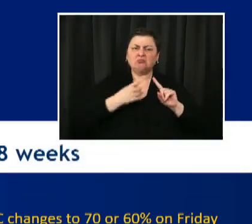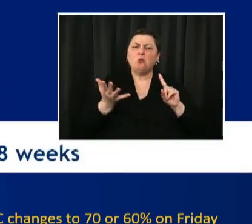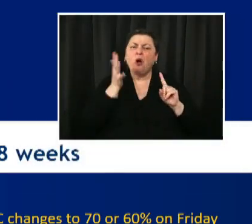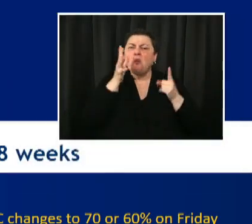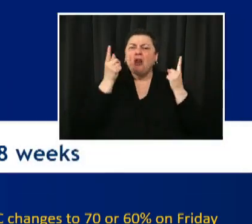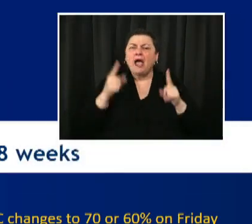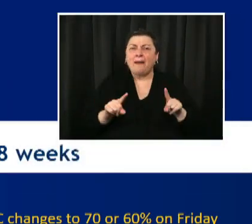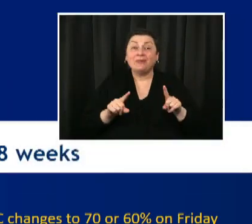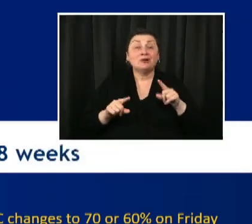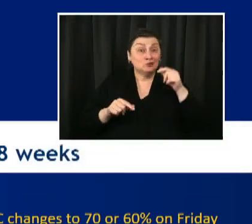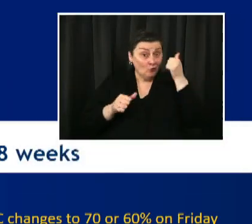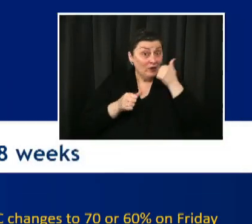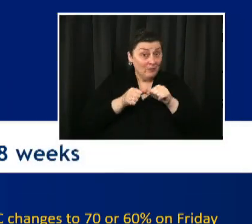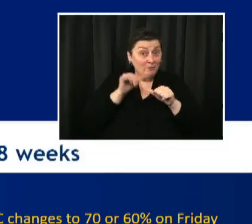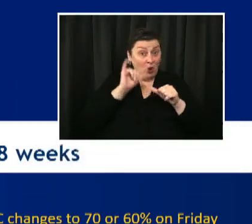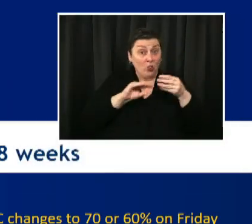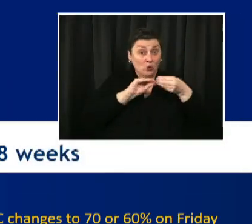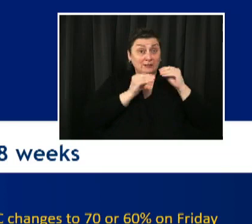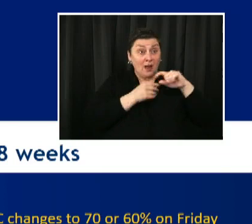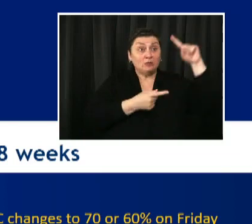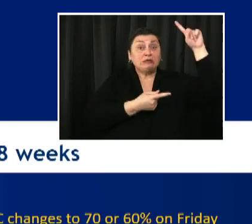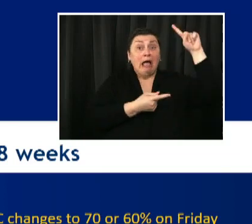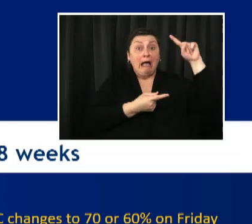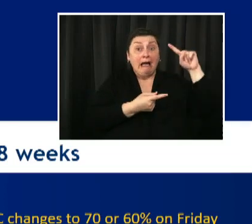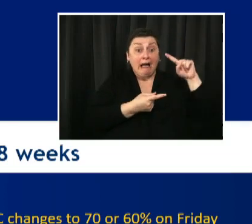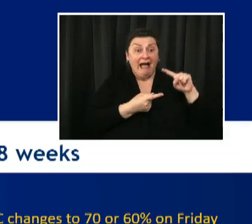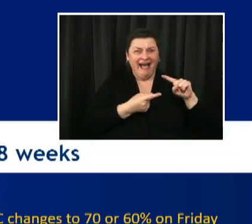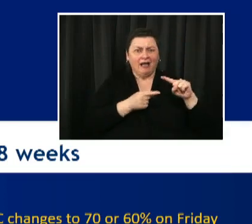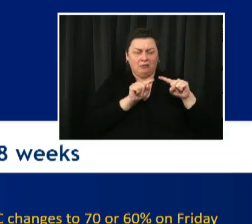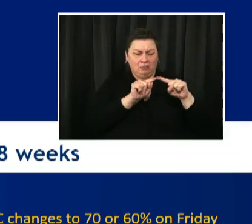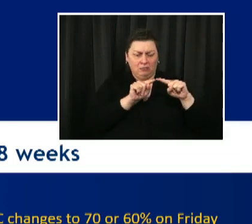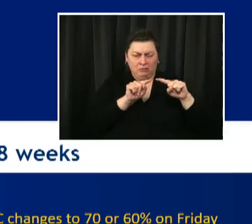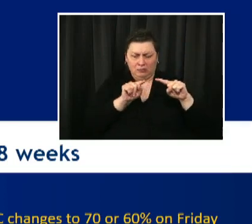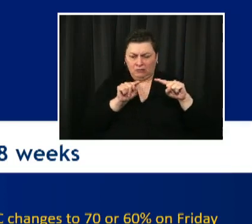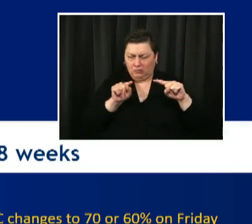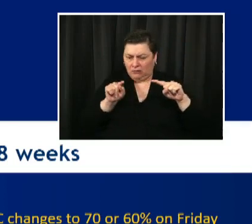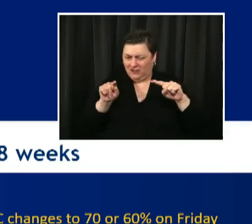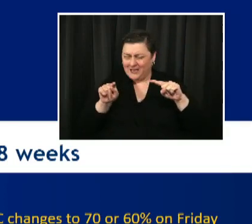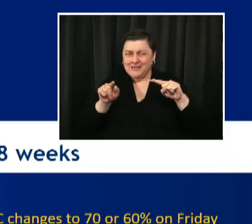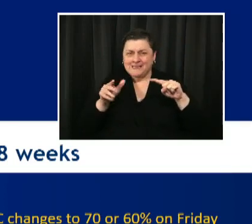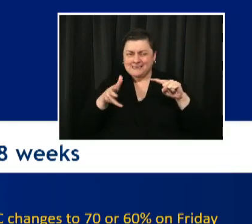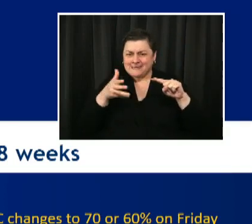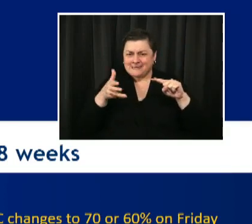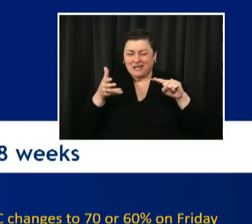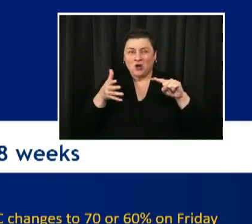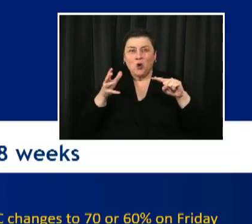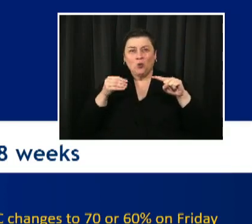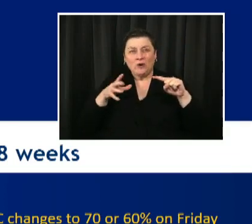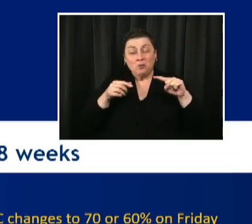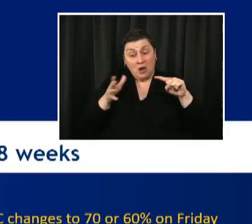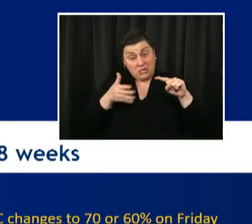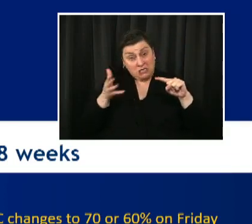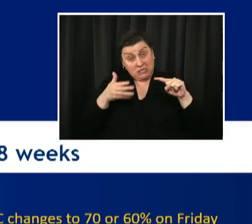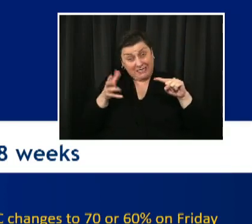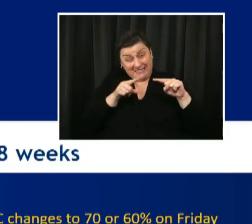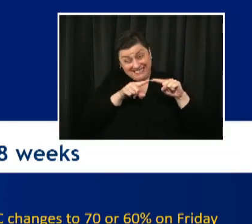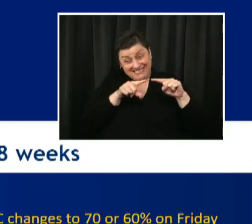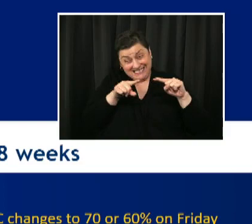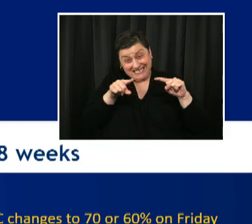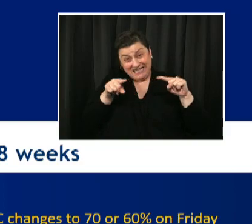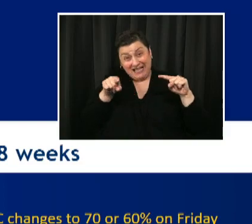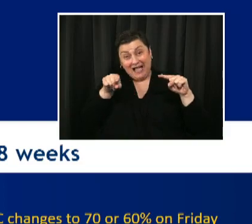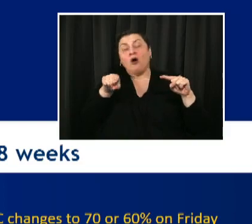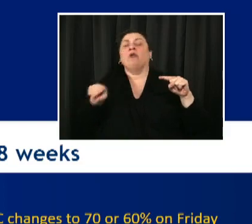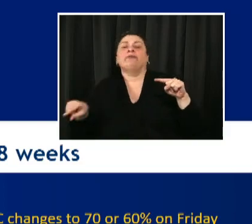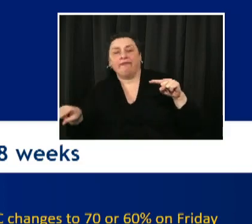that high plateau, what we want to do is have enough time to go by to get off it. And we get off it by continuing